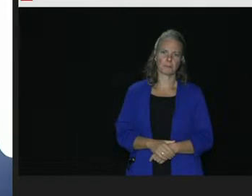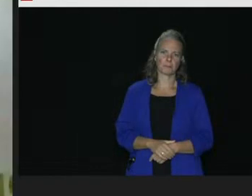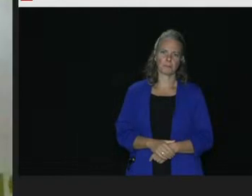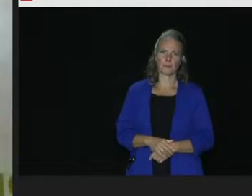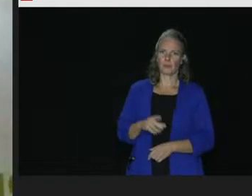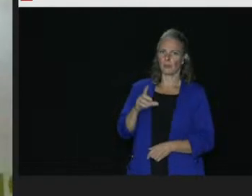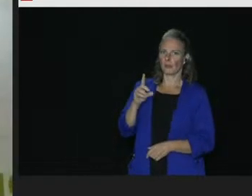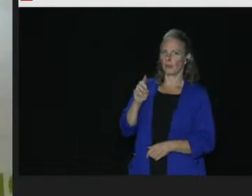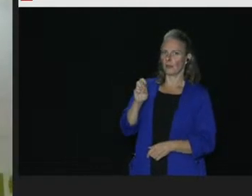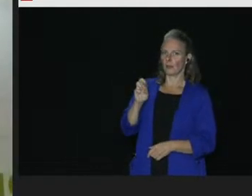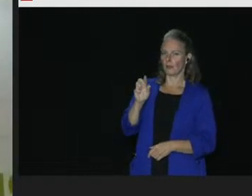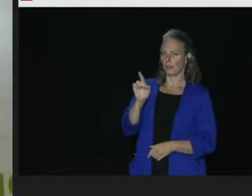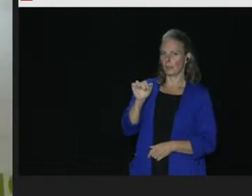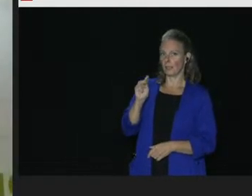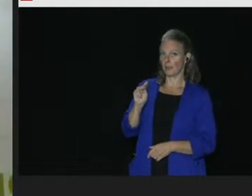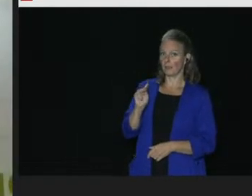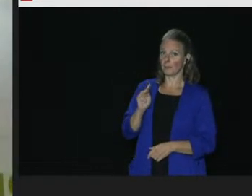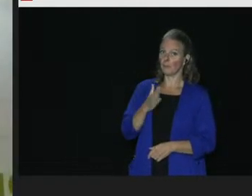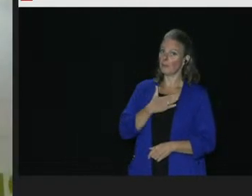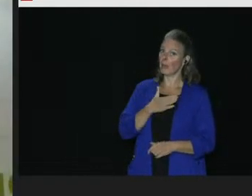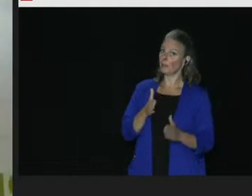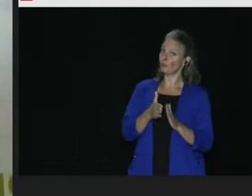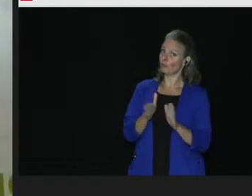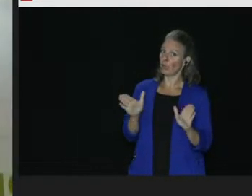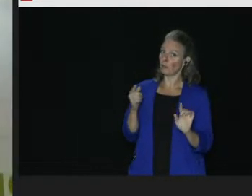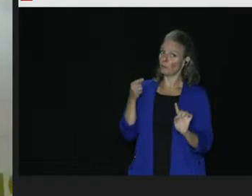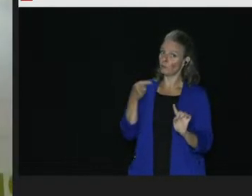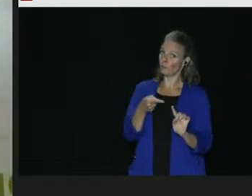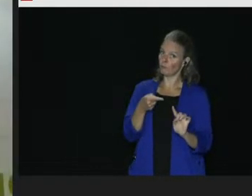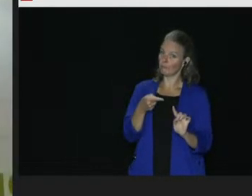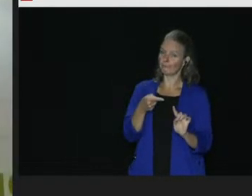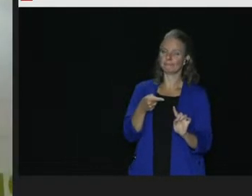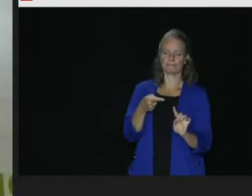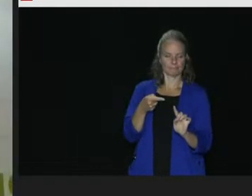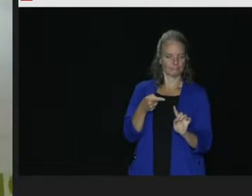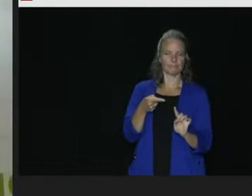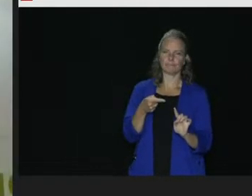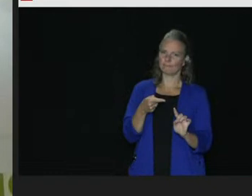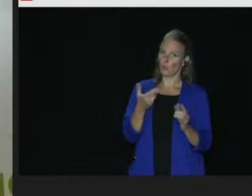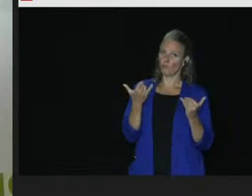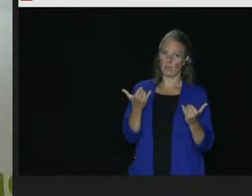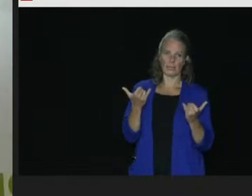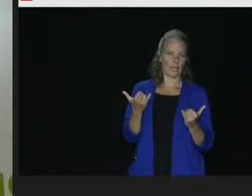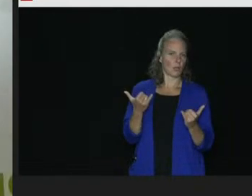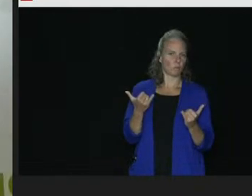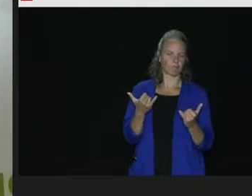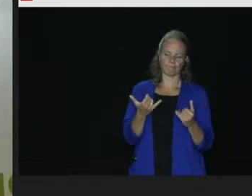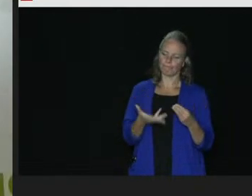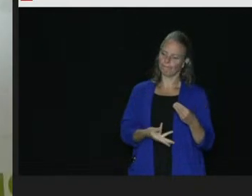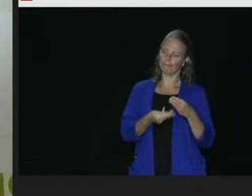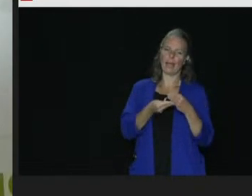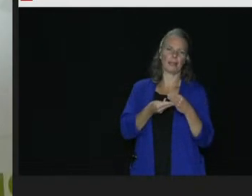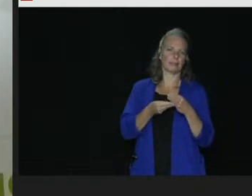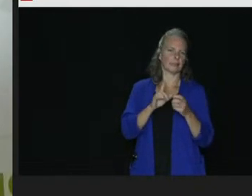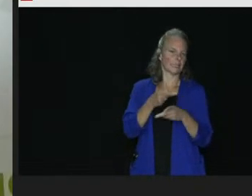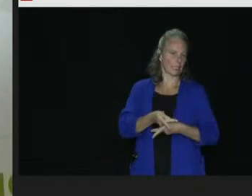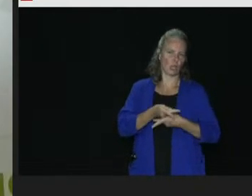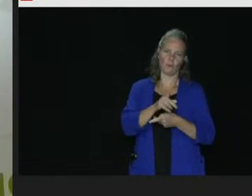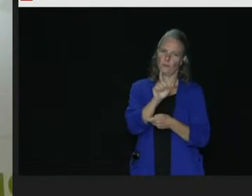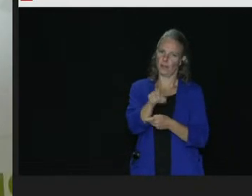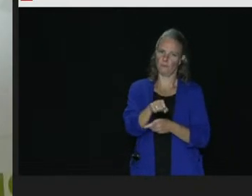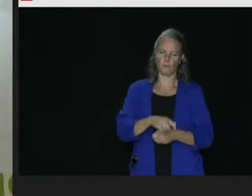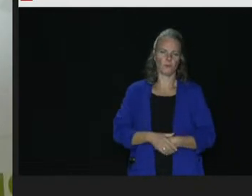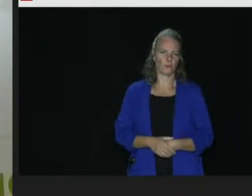Well, I think my general message is that you've got to be really careful right now. And the